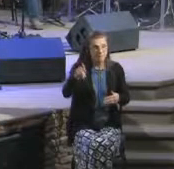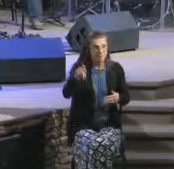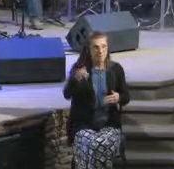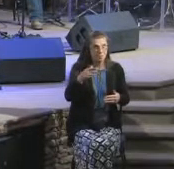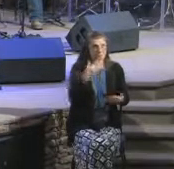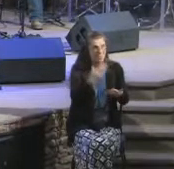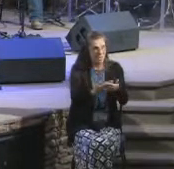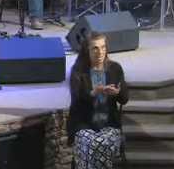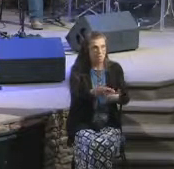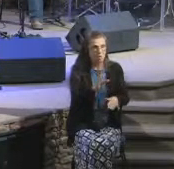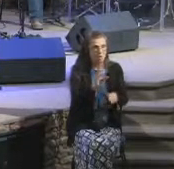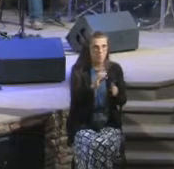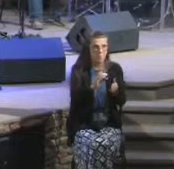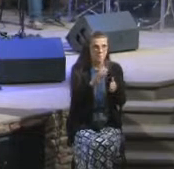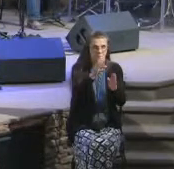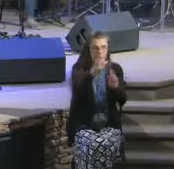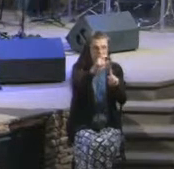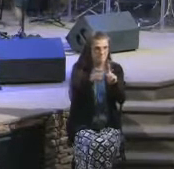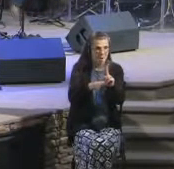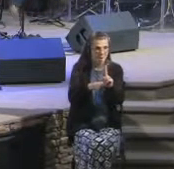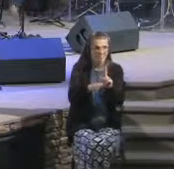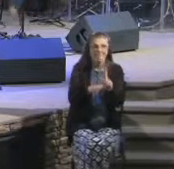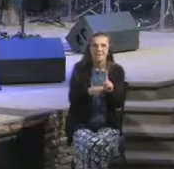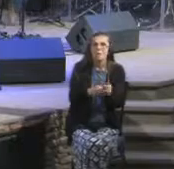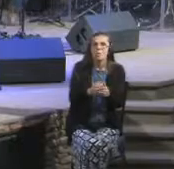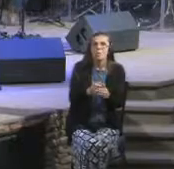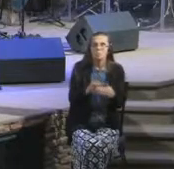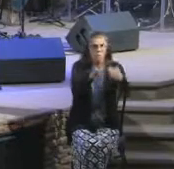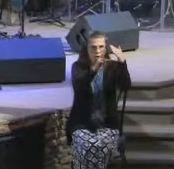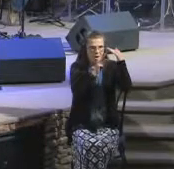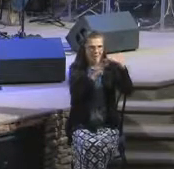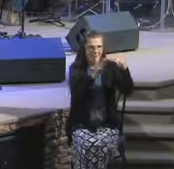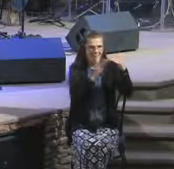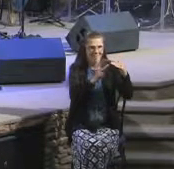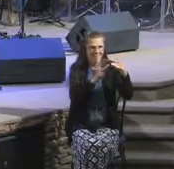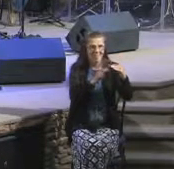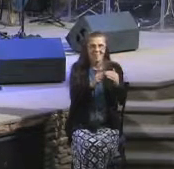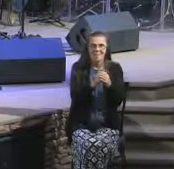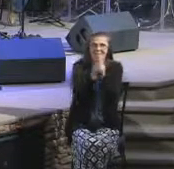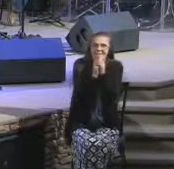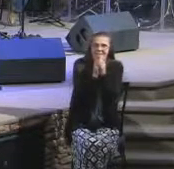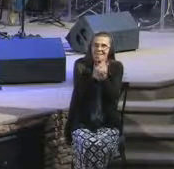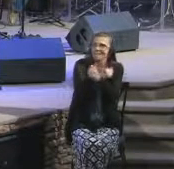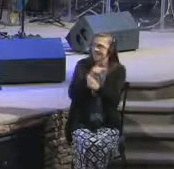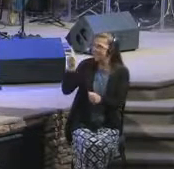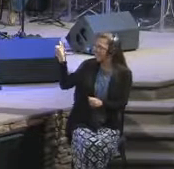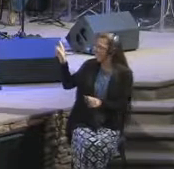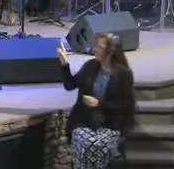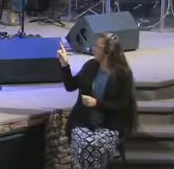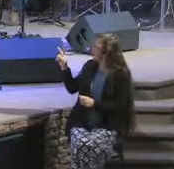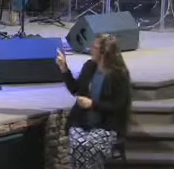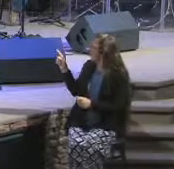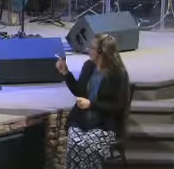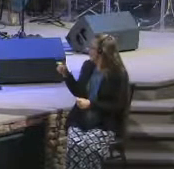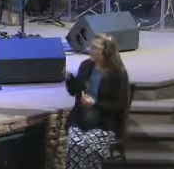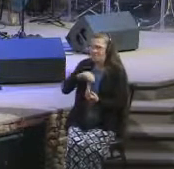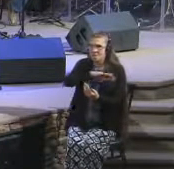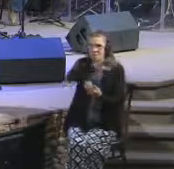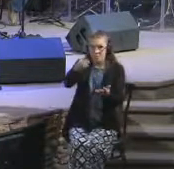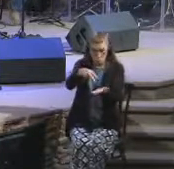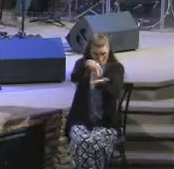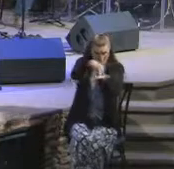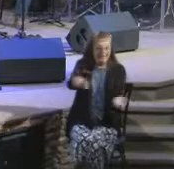And we want to honor and let our pastors know how much we love and appreciate them. I wonder if all over this house you would